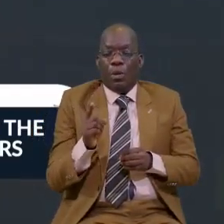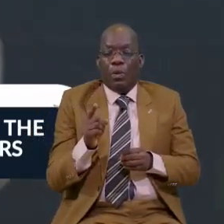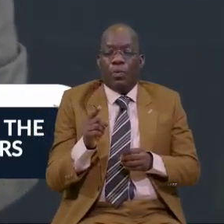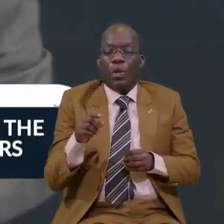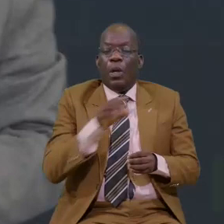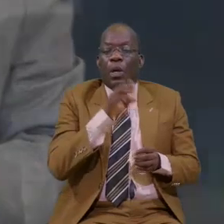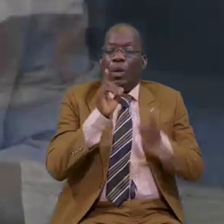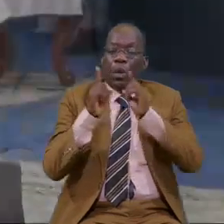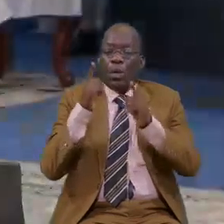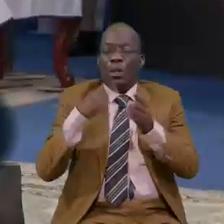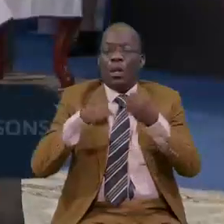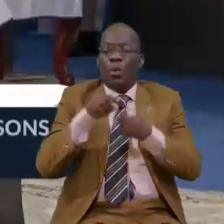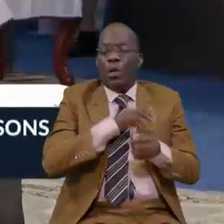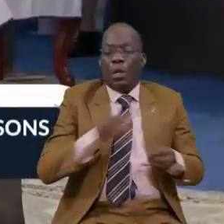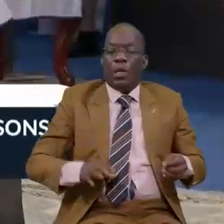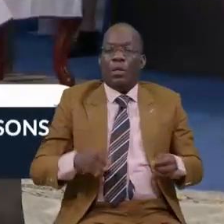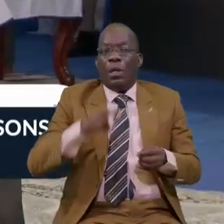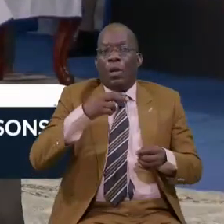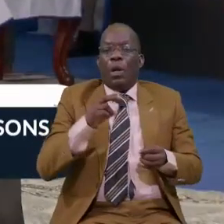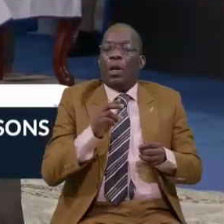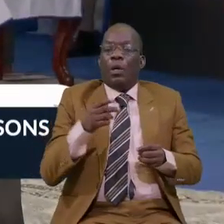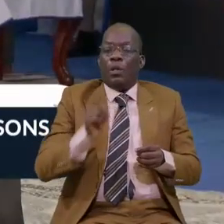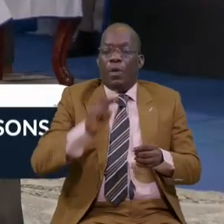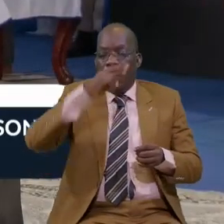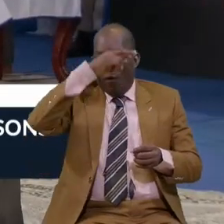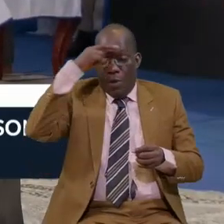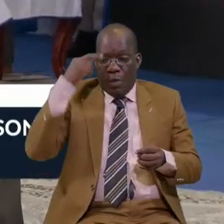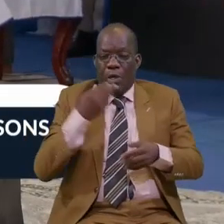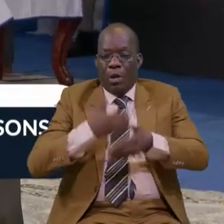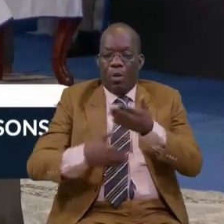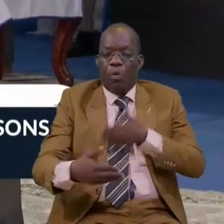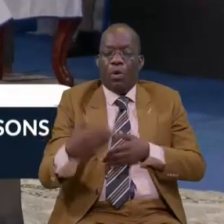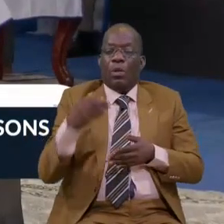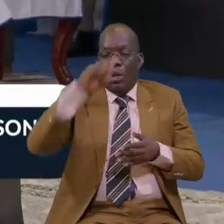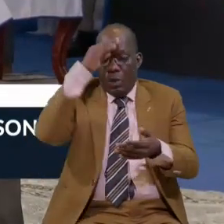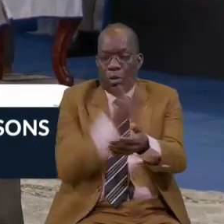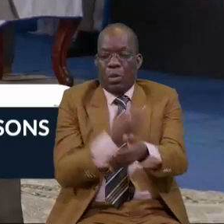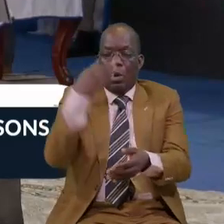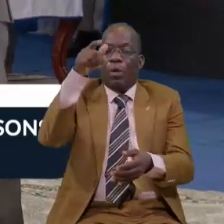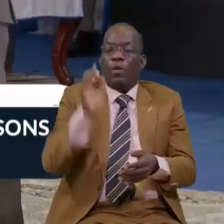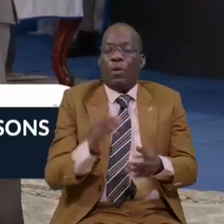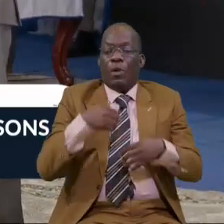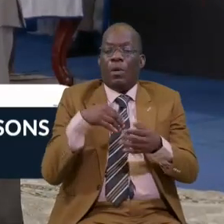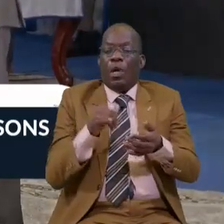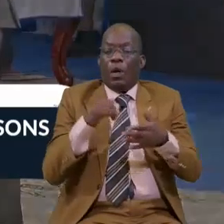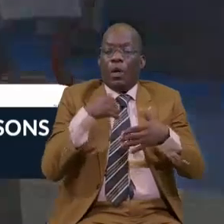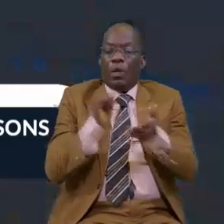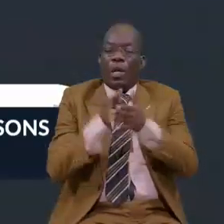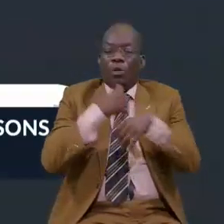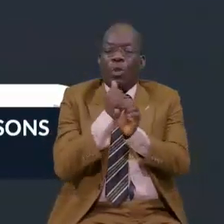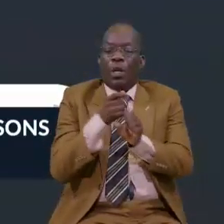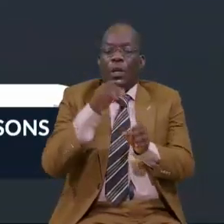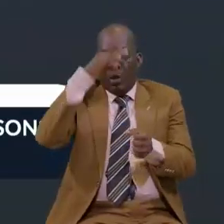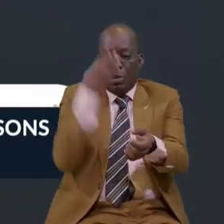the virgin-born Son of God that makes sons of men to become the sons